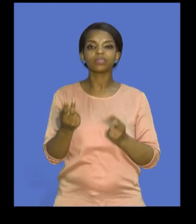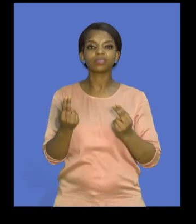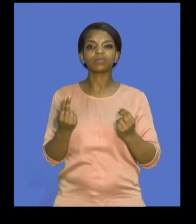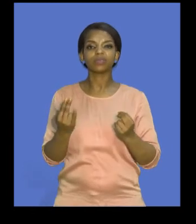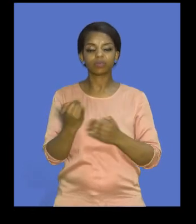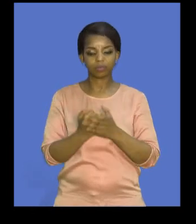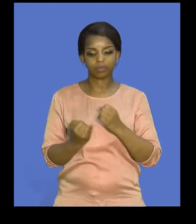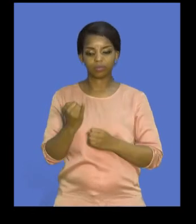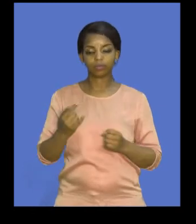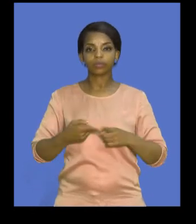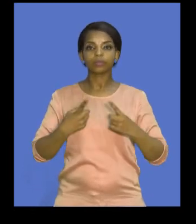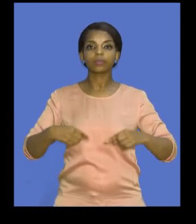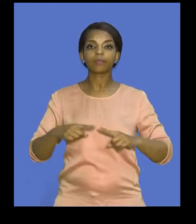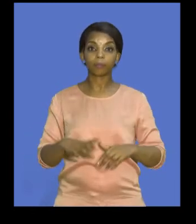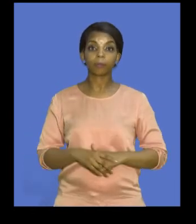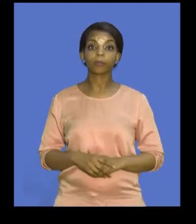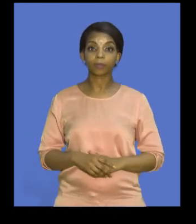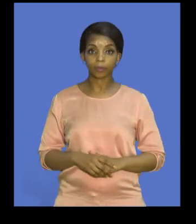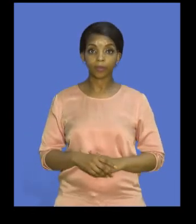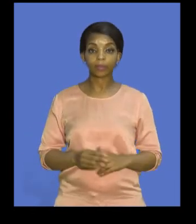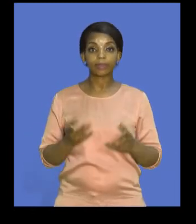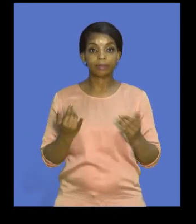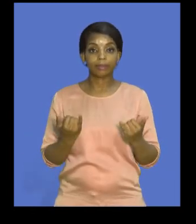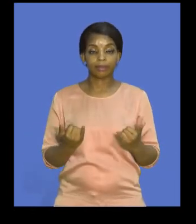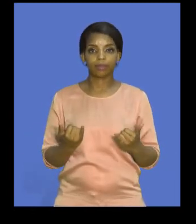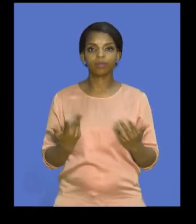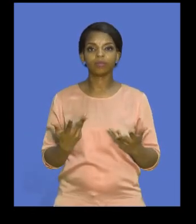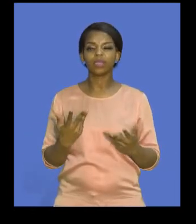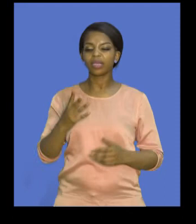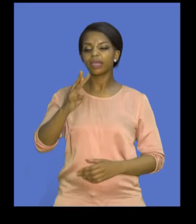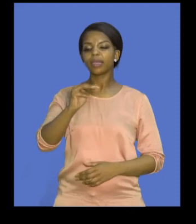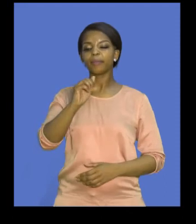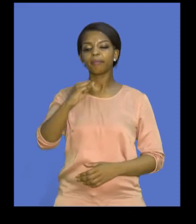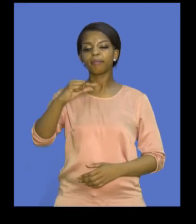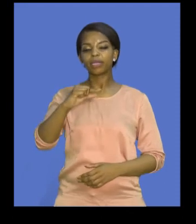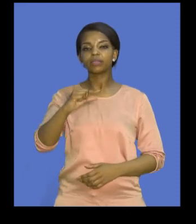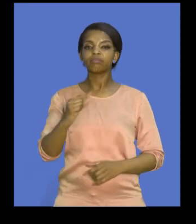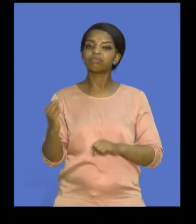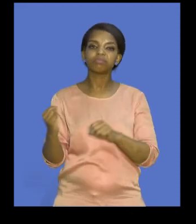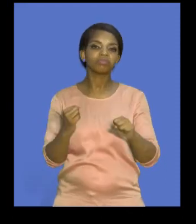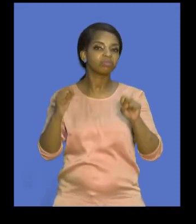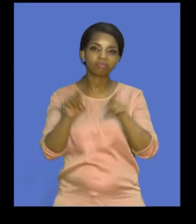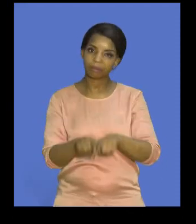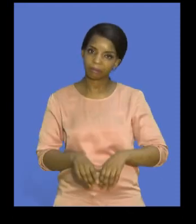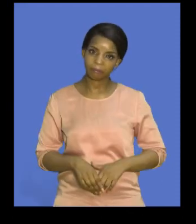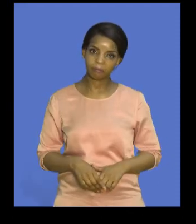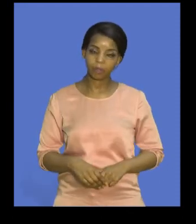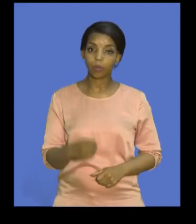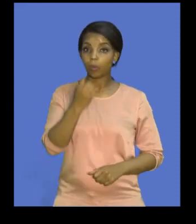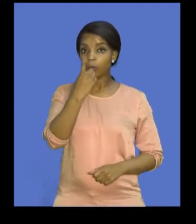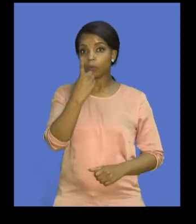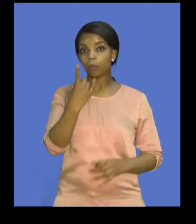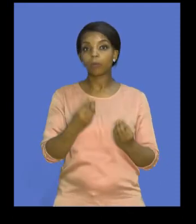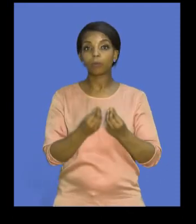magnitude of the charge will remain constant, right? The only thing that we're changing is actually the distance, right? Now,